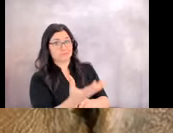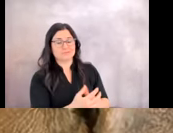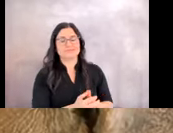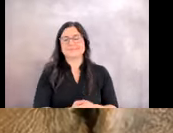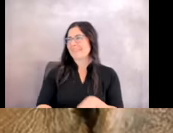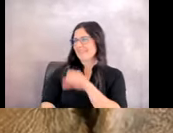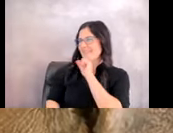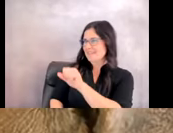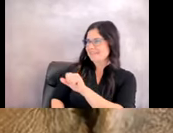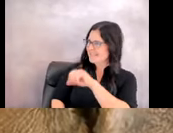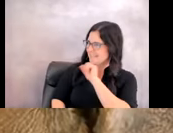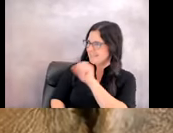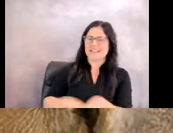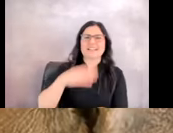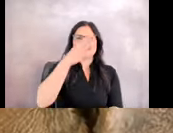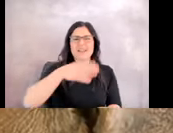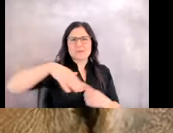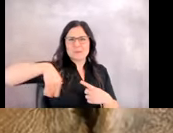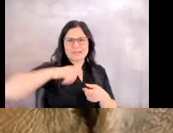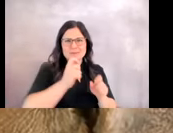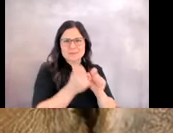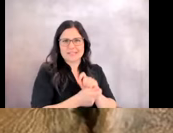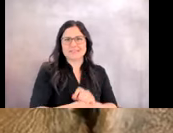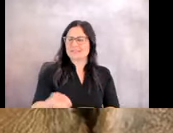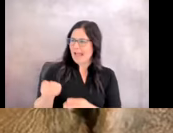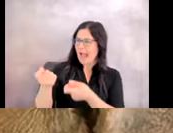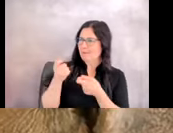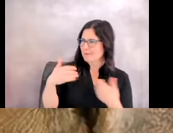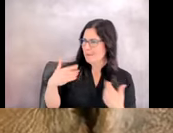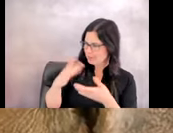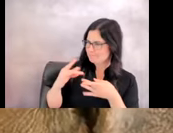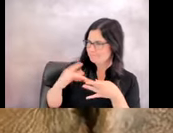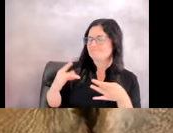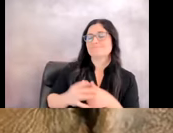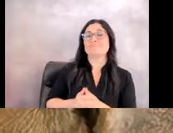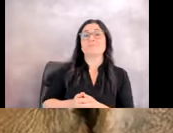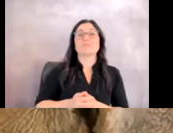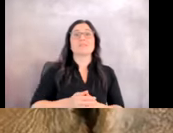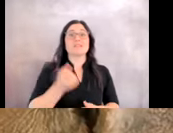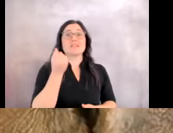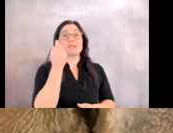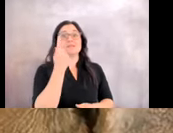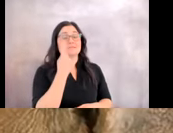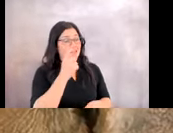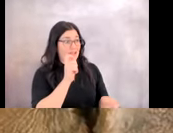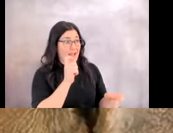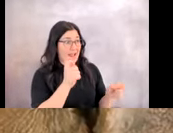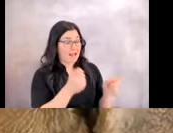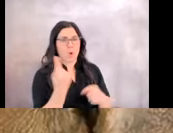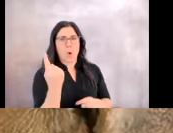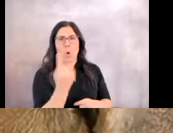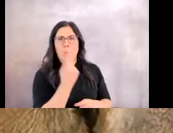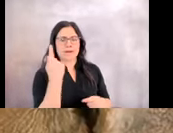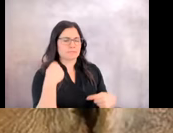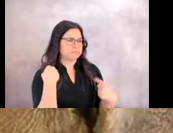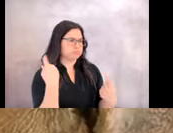Don't you love her? Never too late to change. I'm glad I roped you in. And the most constant thing in life is change. And change